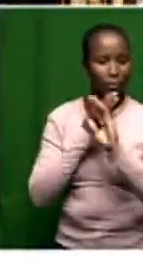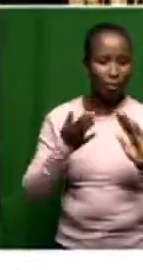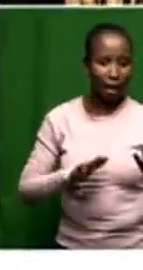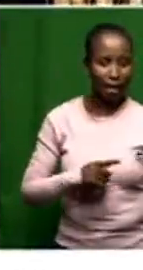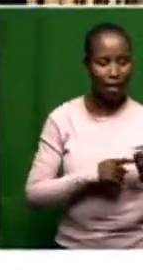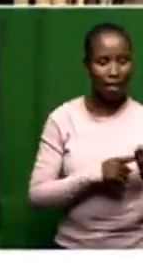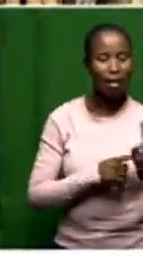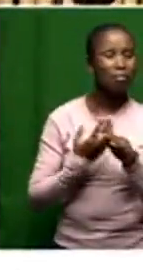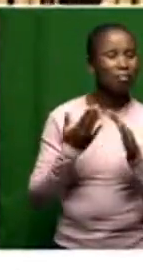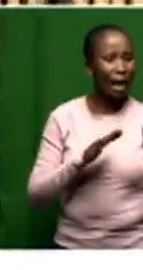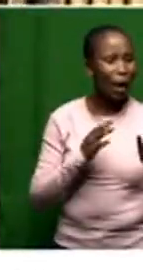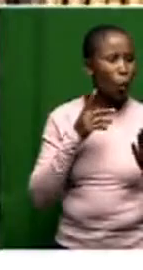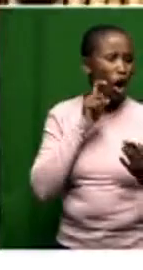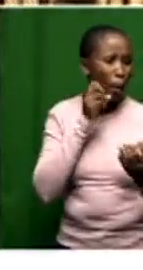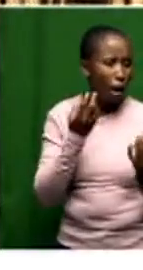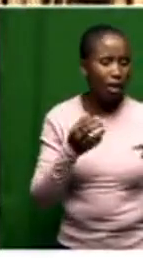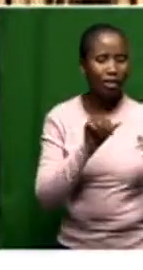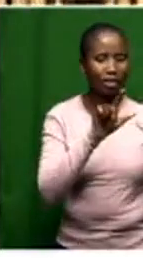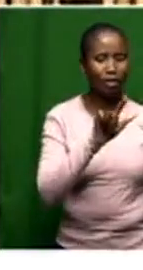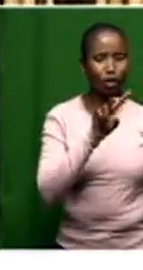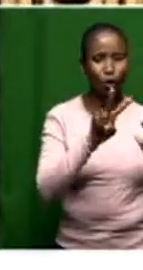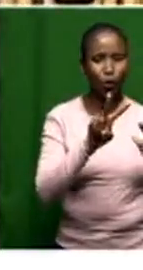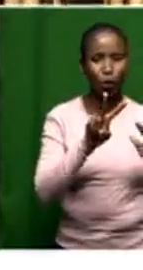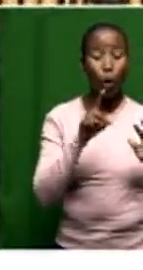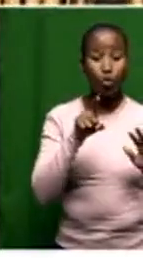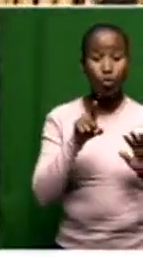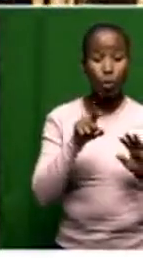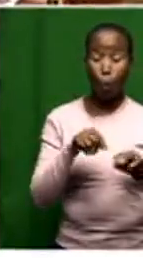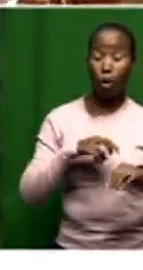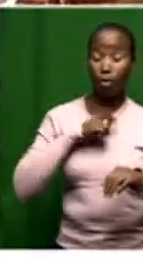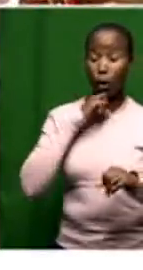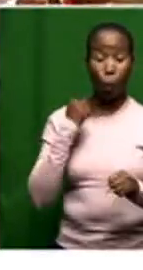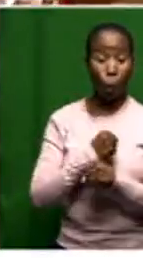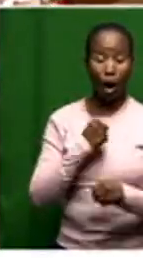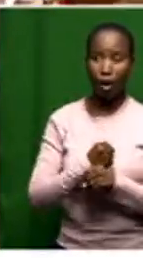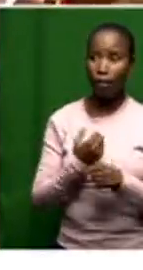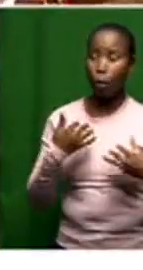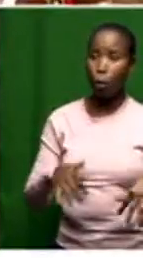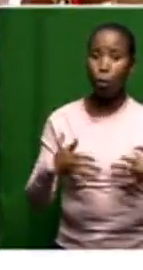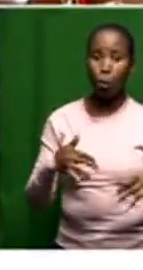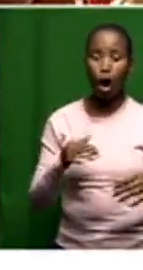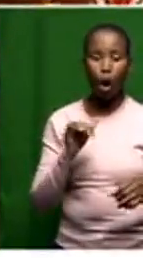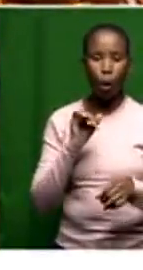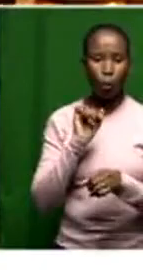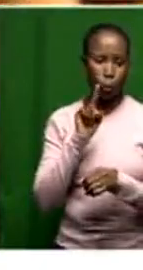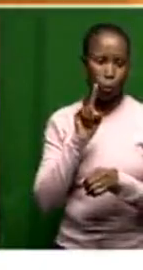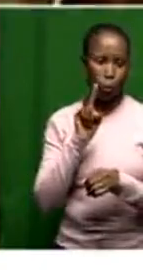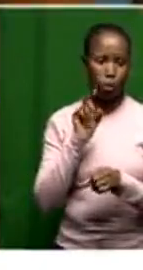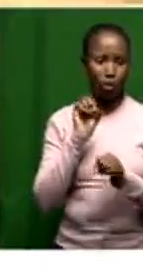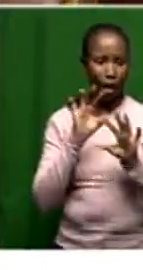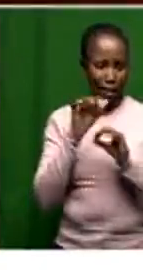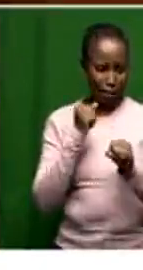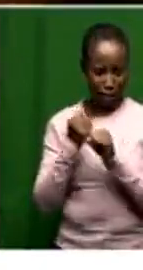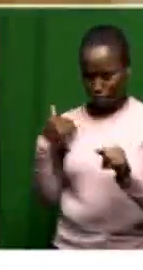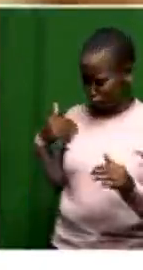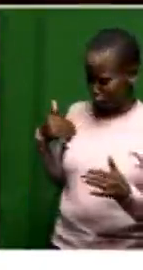at the age of 72, having been on the throne for close to half a century. His funeral drew mourners from around the world.